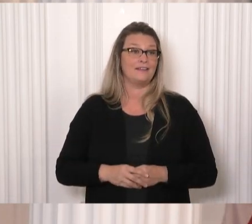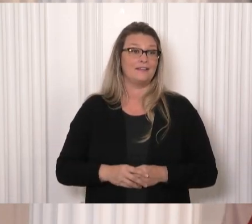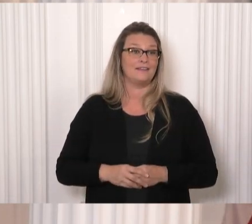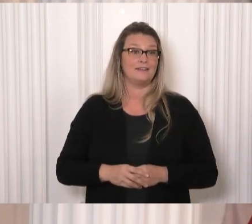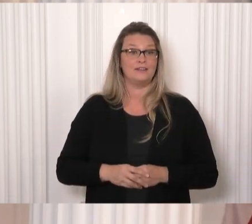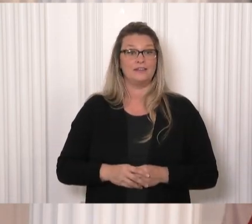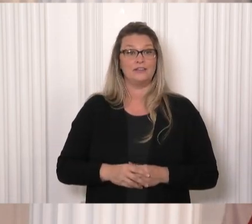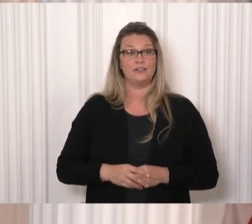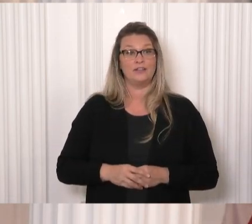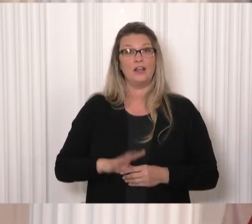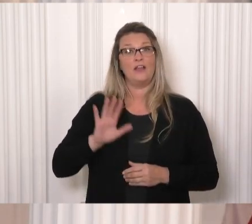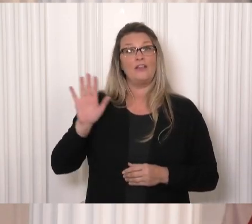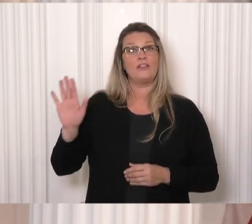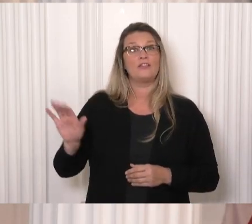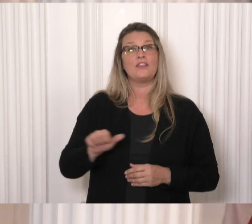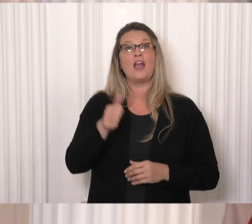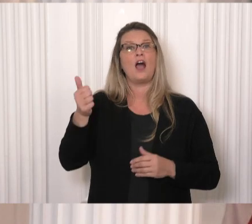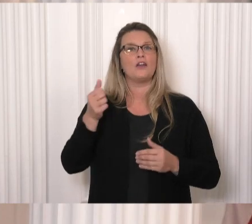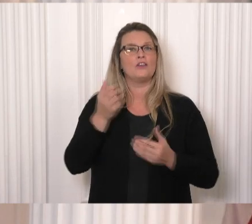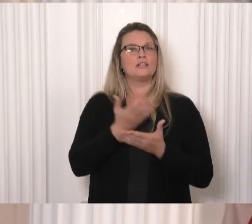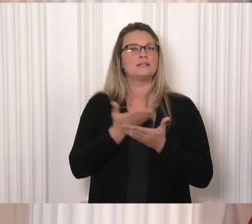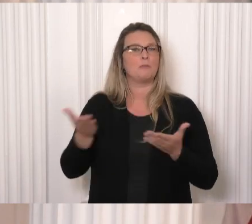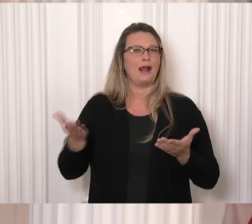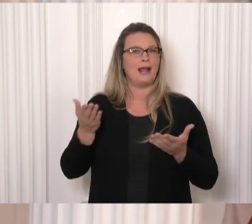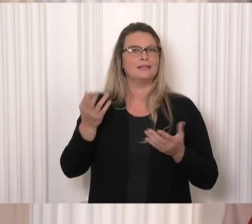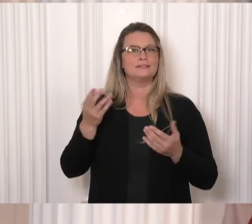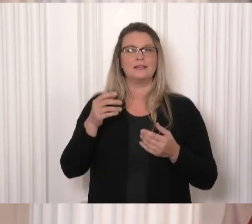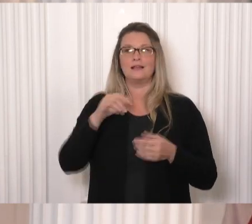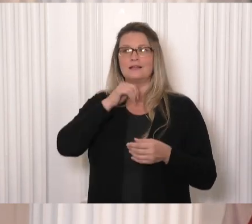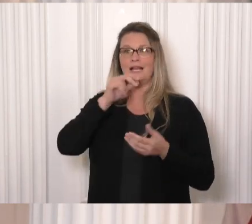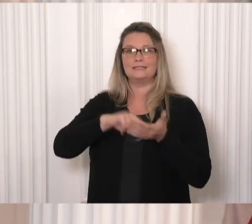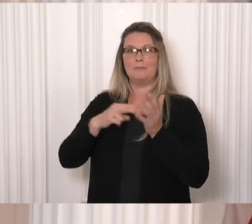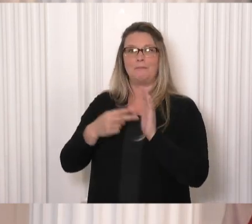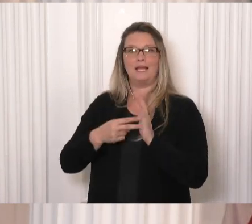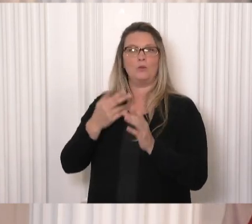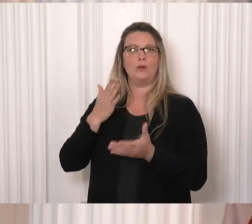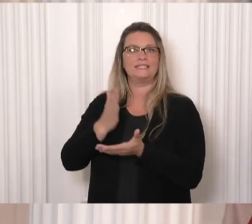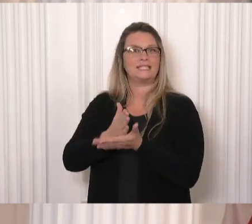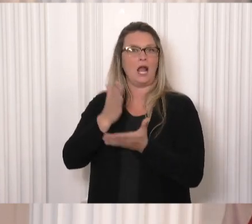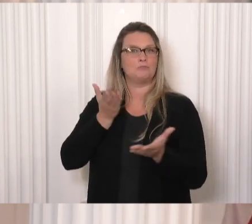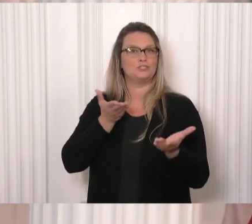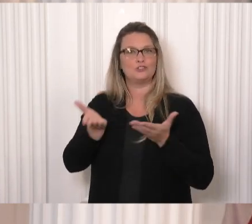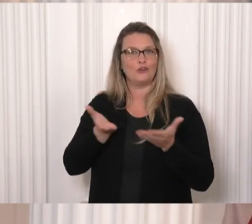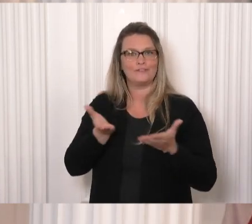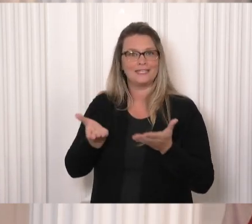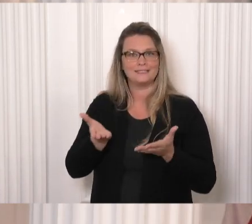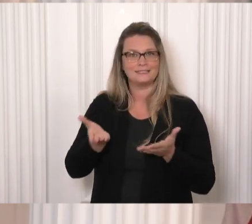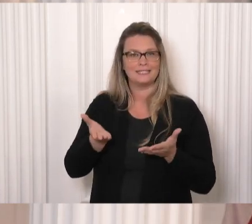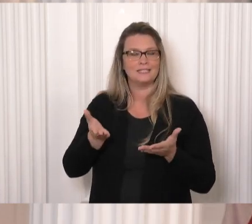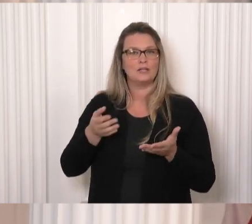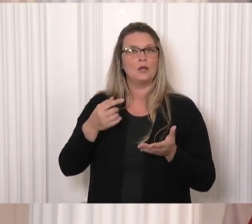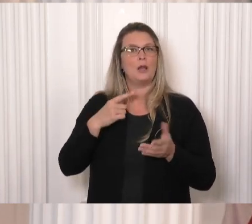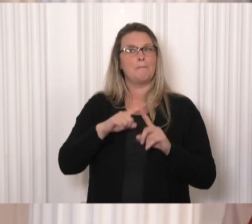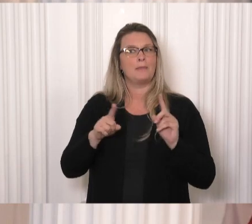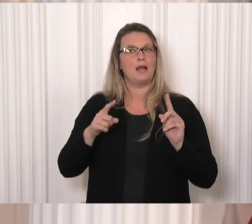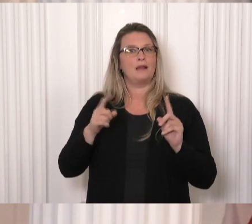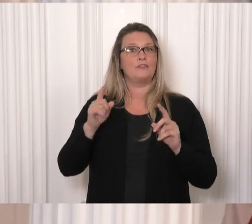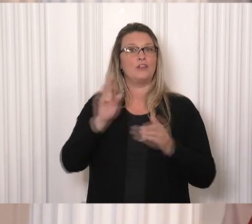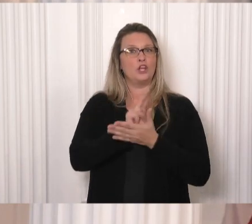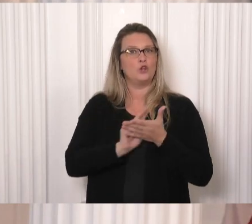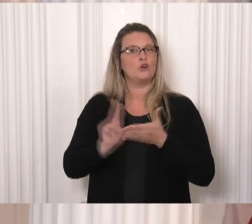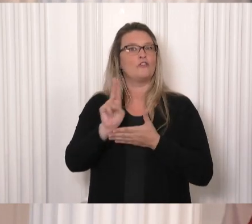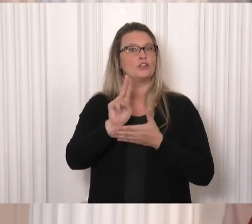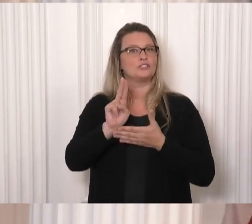needed could be used by the other healthcare workers. It doesn't mean that they stop service, however. And so the universities